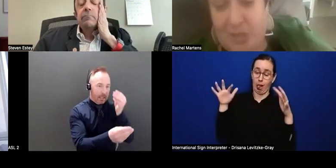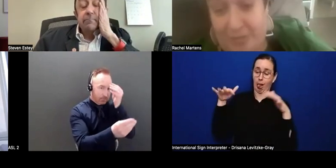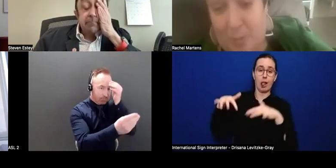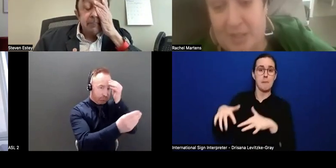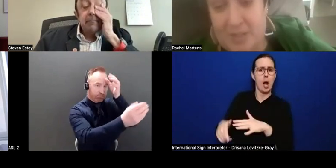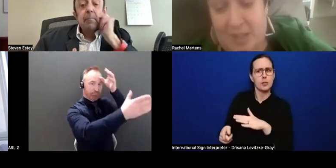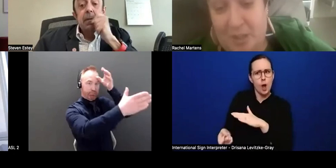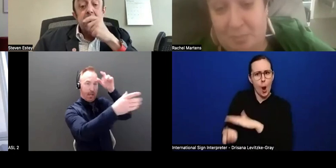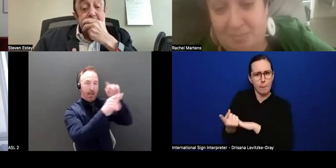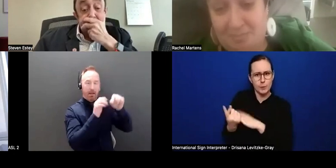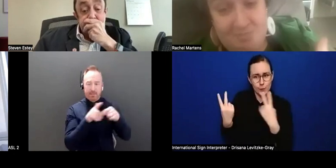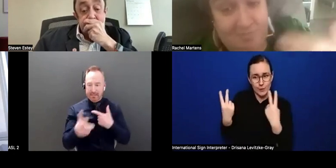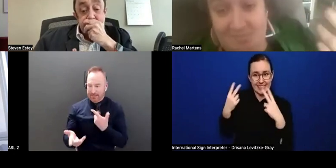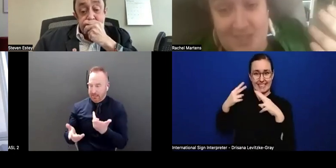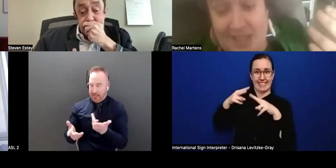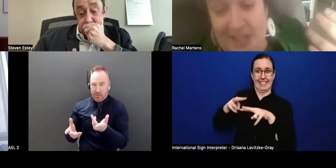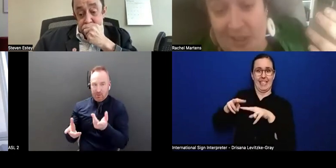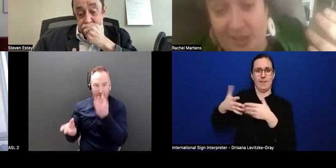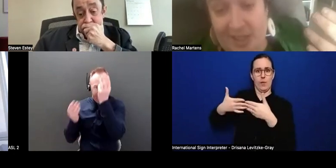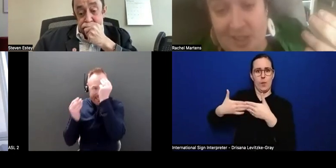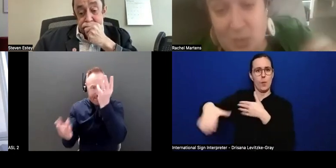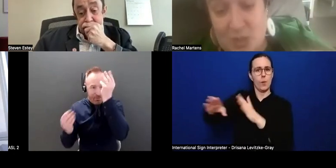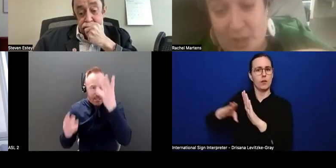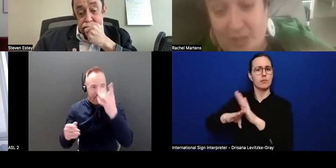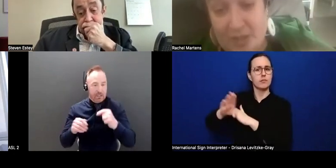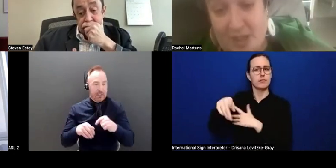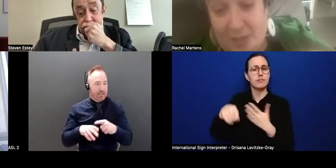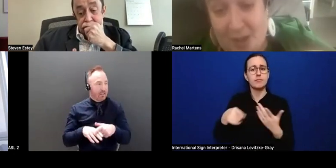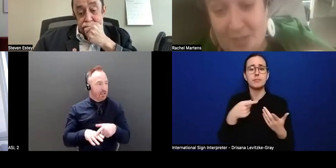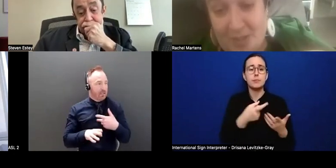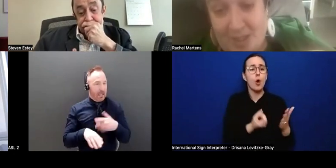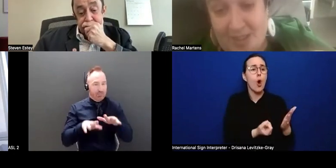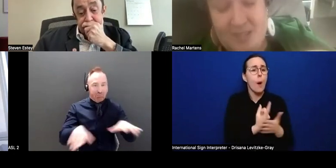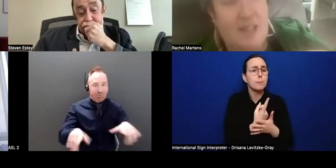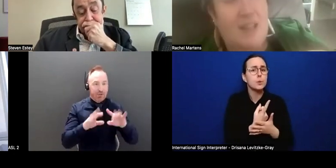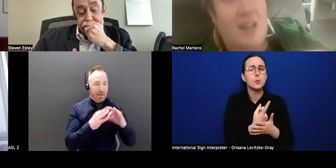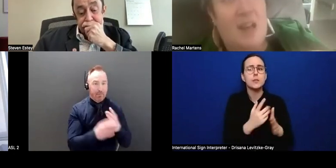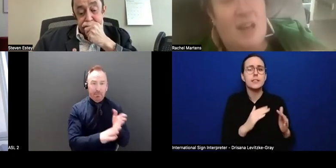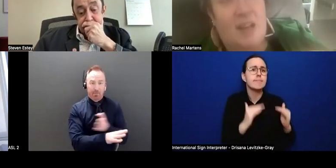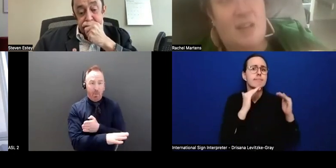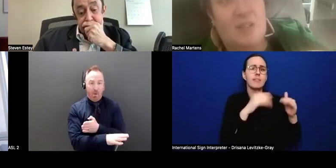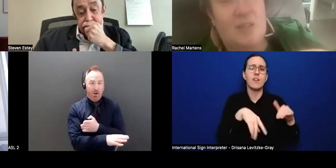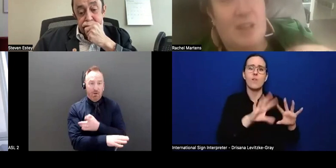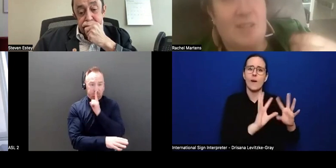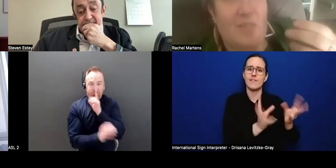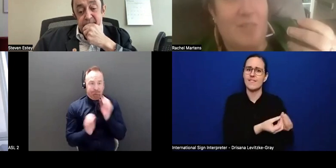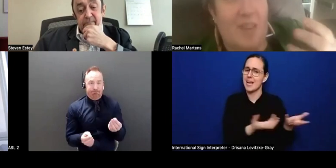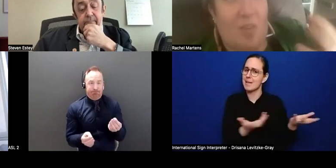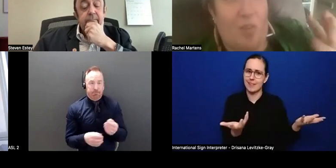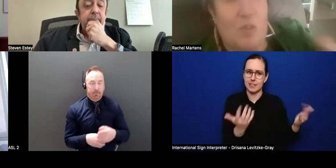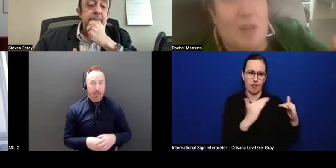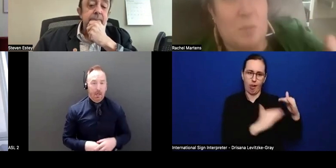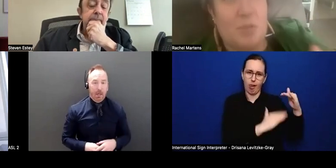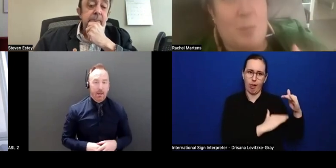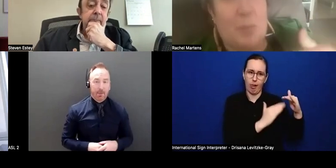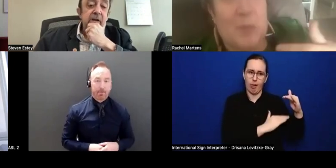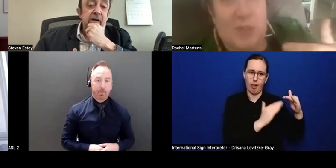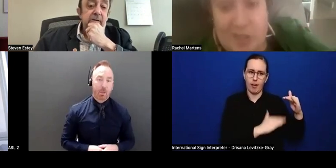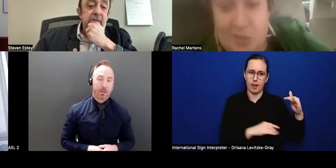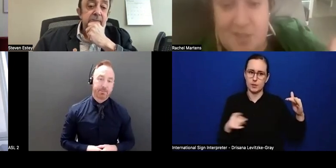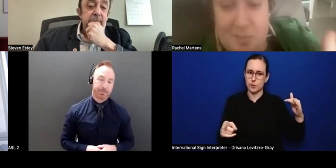afforded to families in any context whatsoever, other than, and this comes